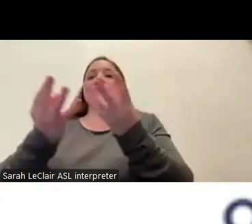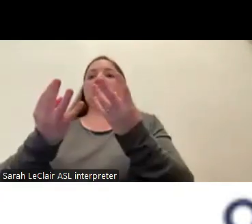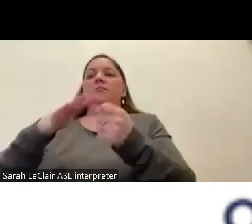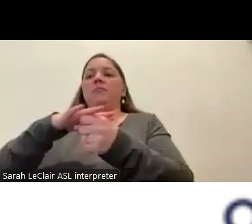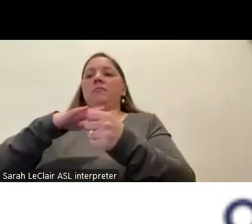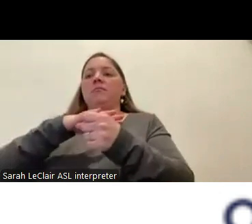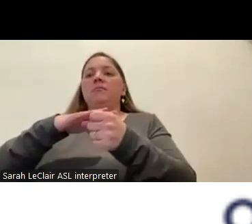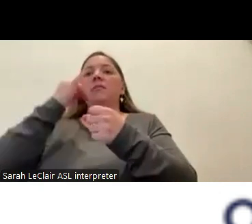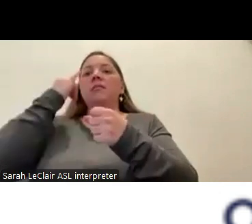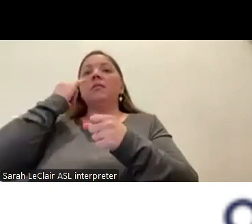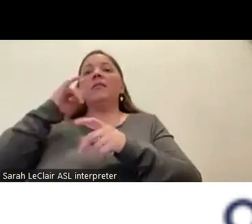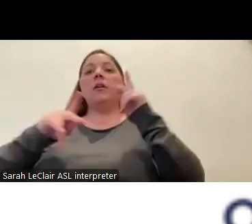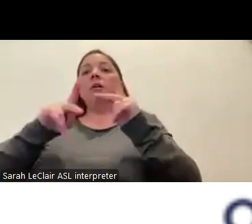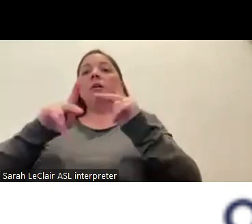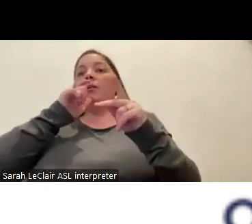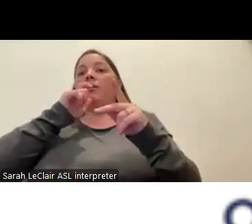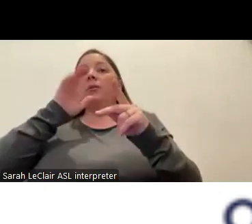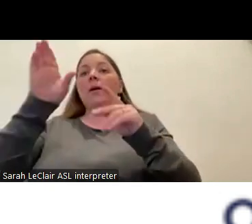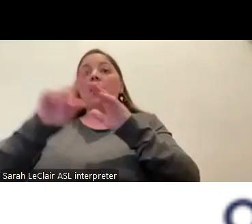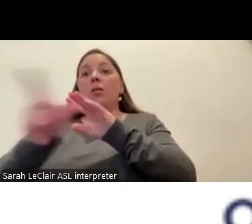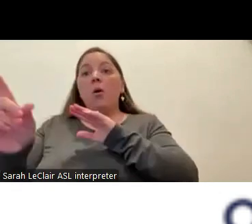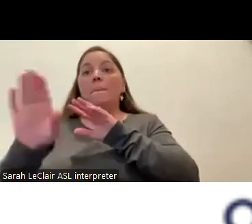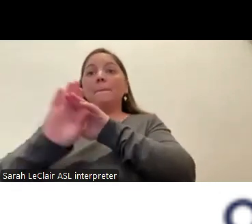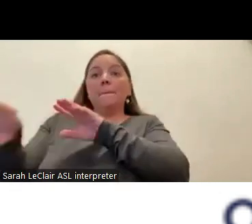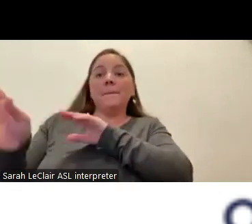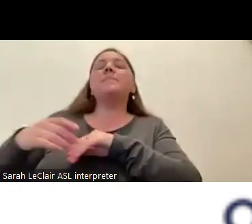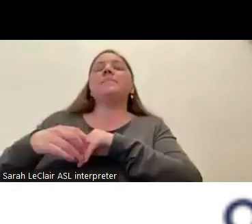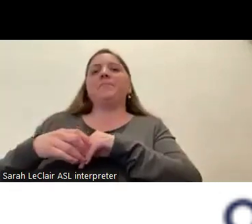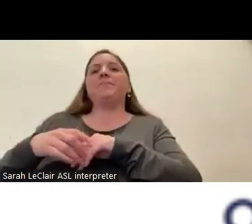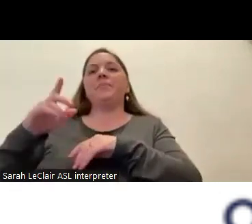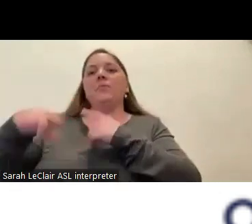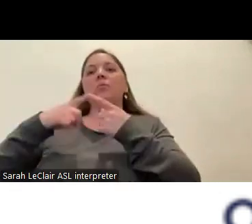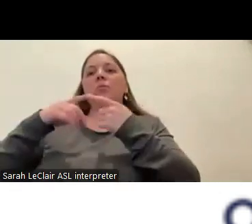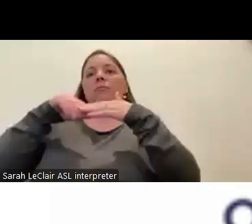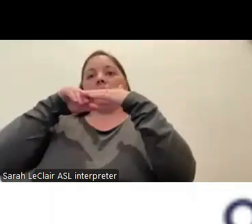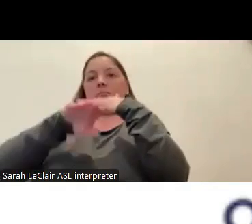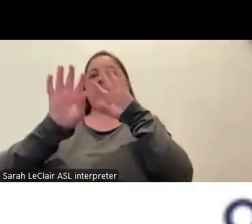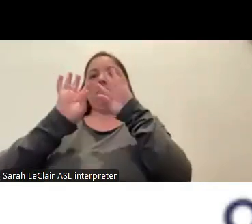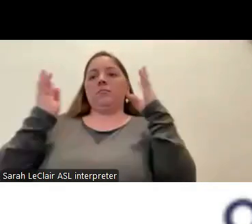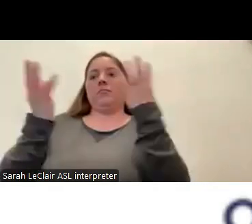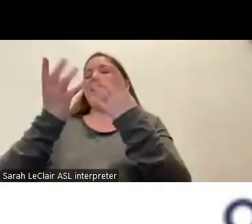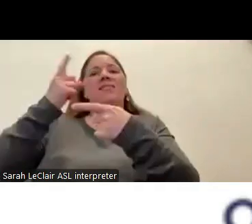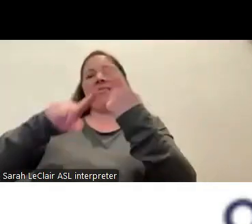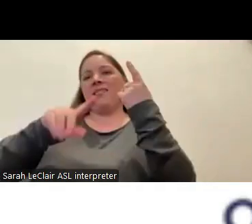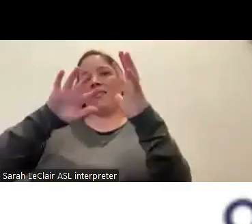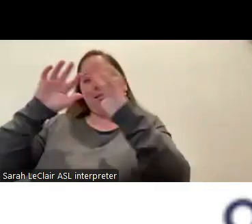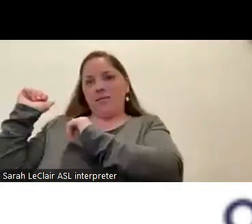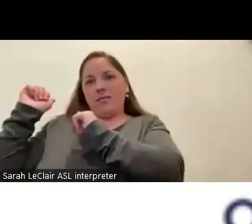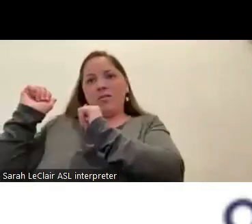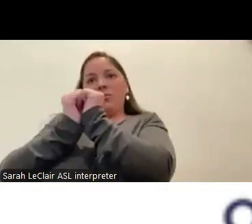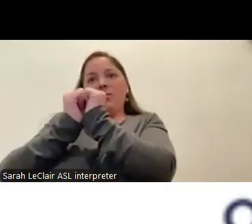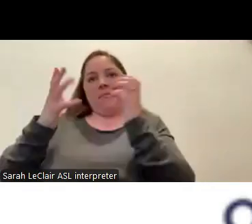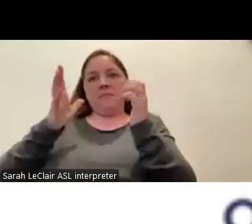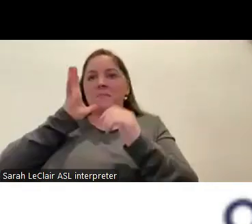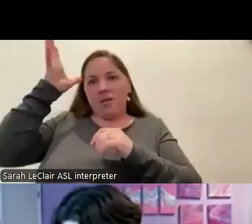have families or individuals that are elopers, once you come into the facility, they can't get out of the facility without the